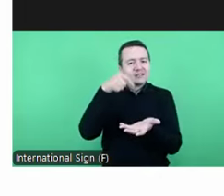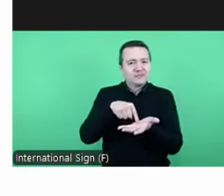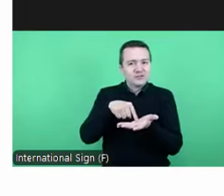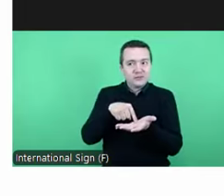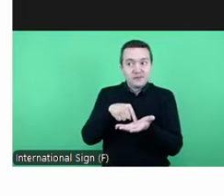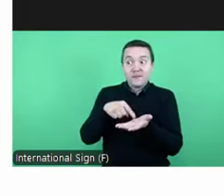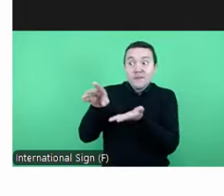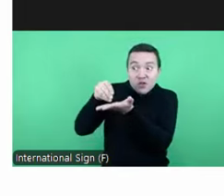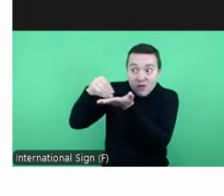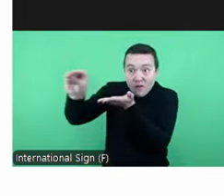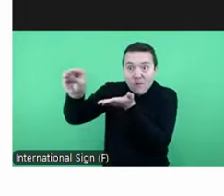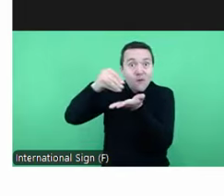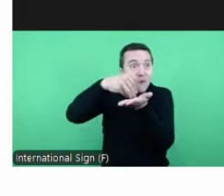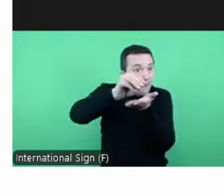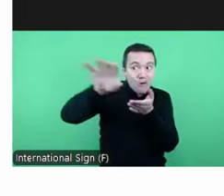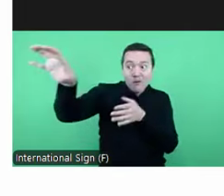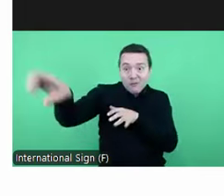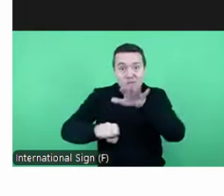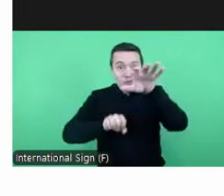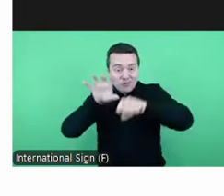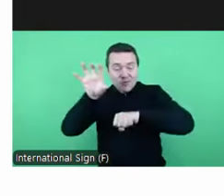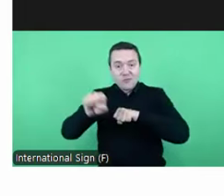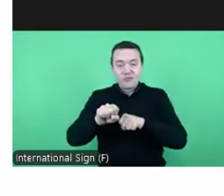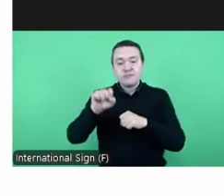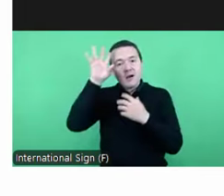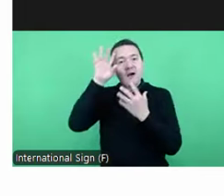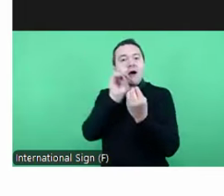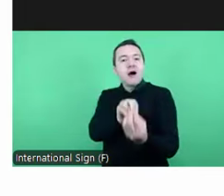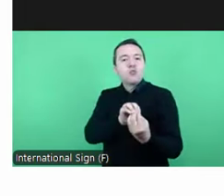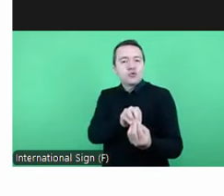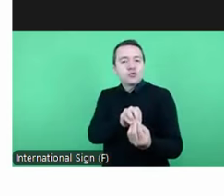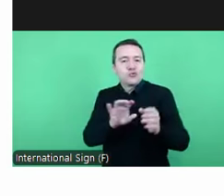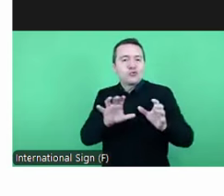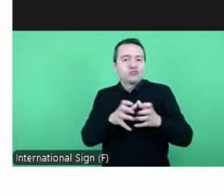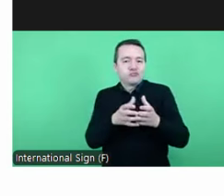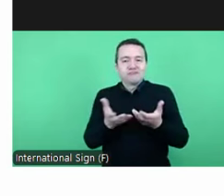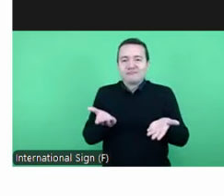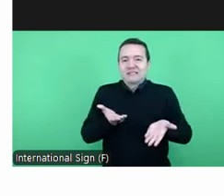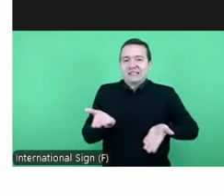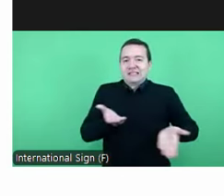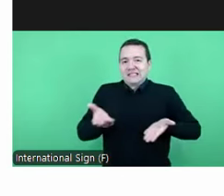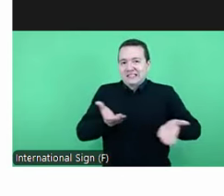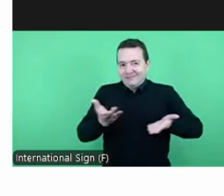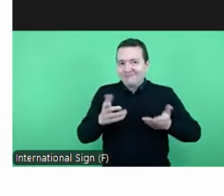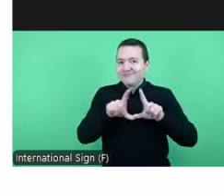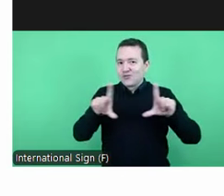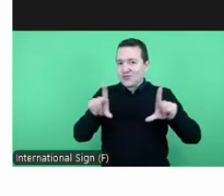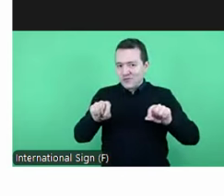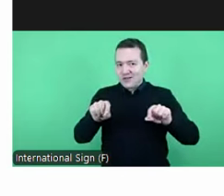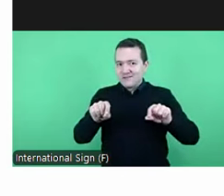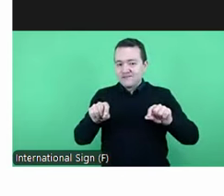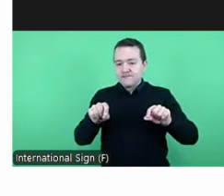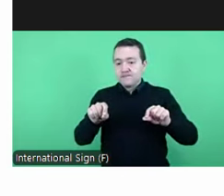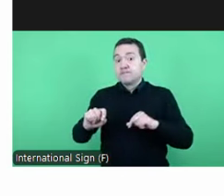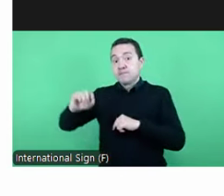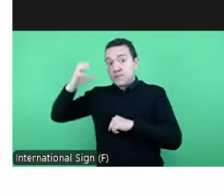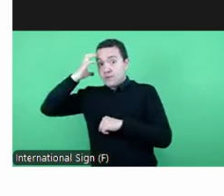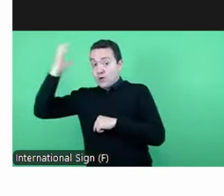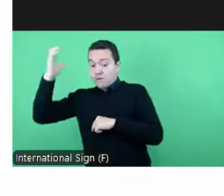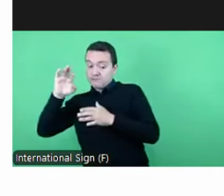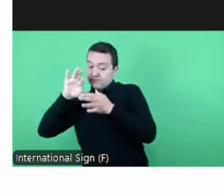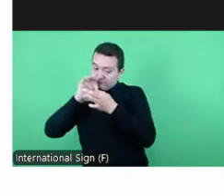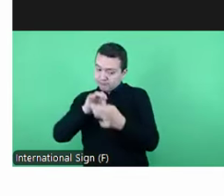de acuerdos con have los happened prestadores de in the salud framework of y agreement que han on permitido sumar with service recursos providers and específicos have sin allowed to aumento include específico de la